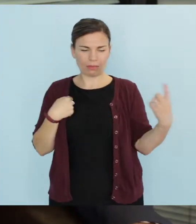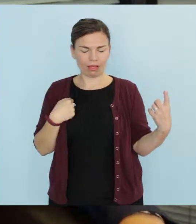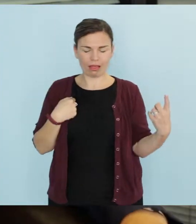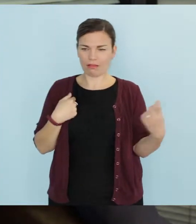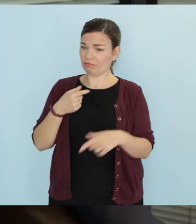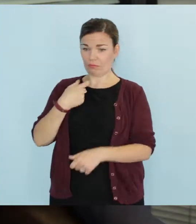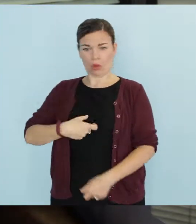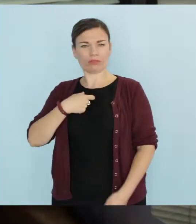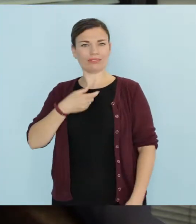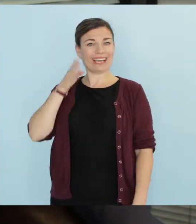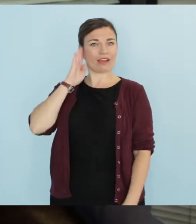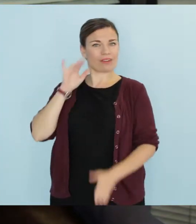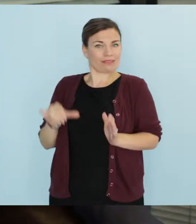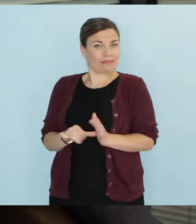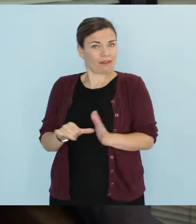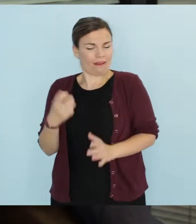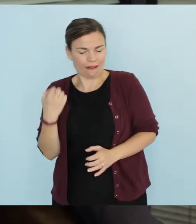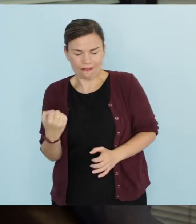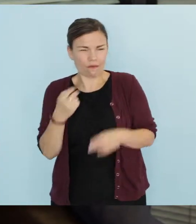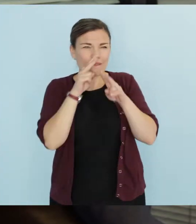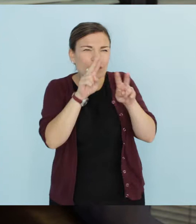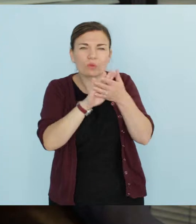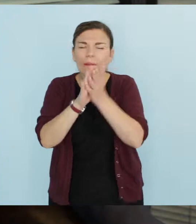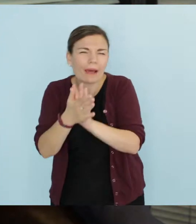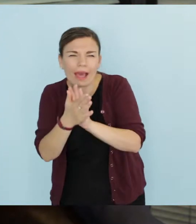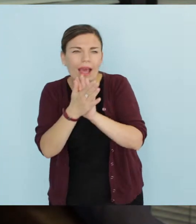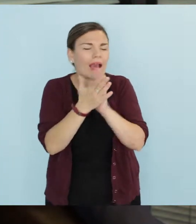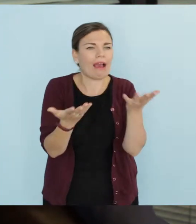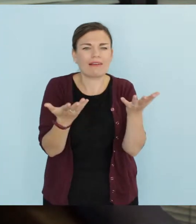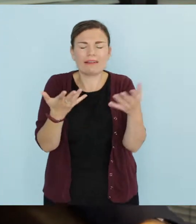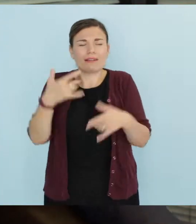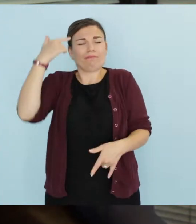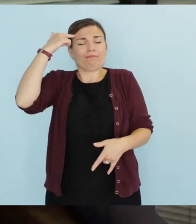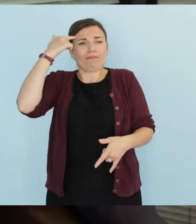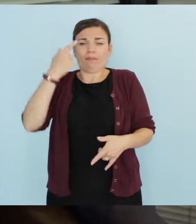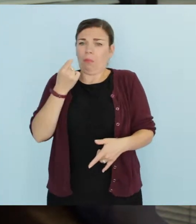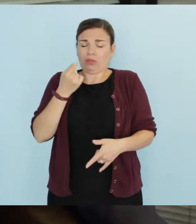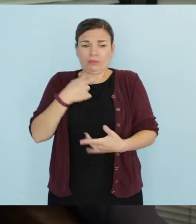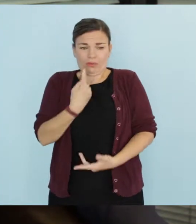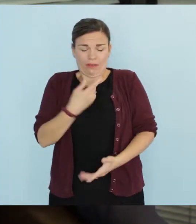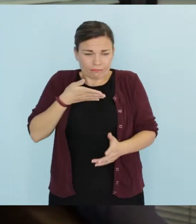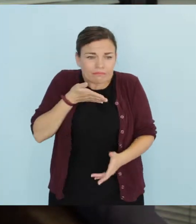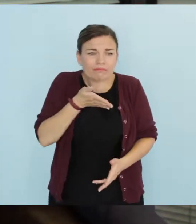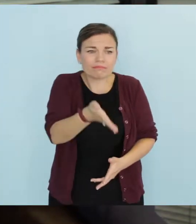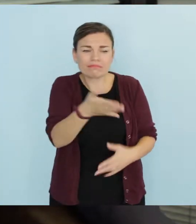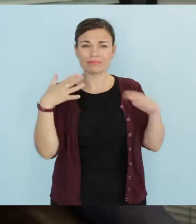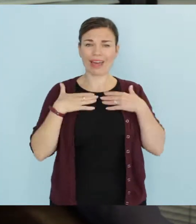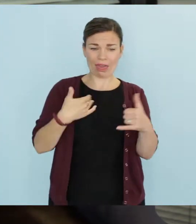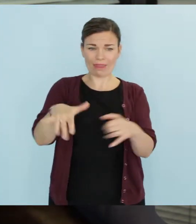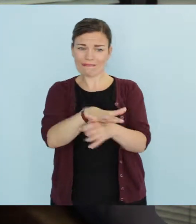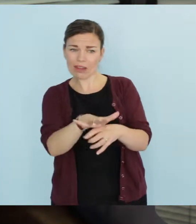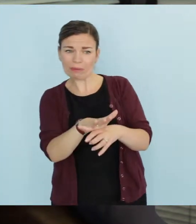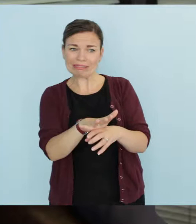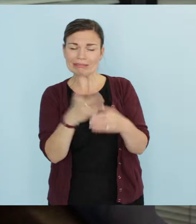a hearing difficulty or some visual impairment, just the thought of going into a healthcare environment and you